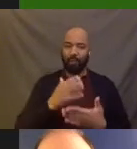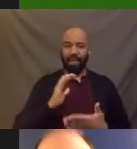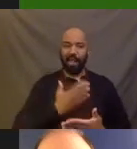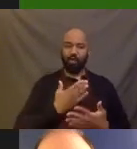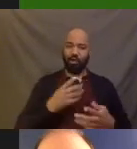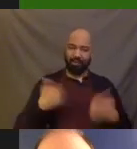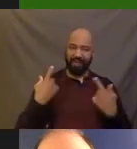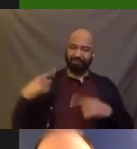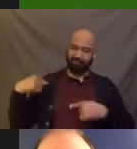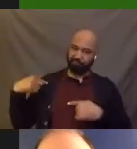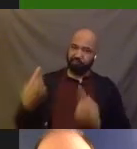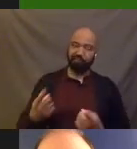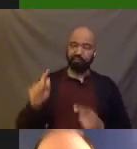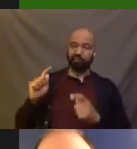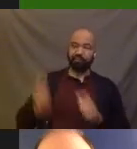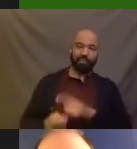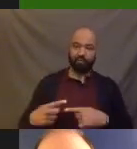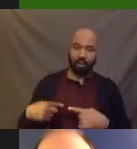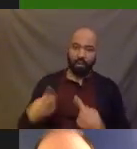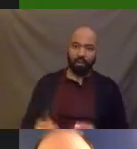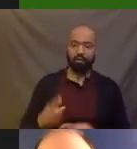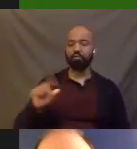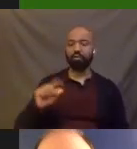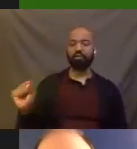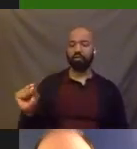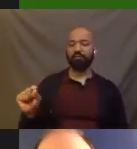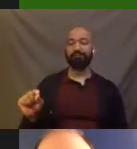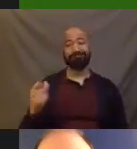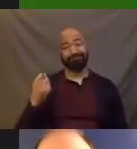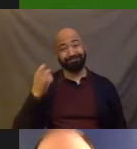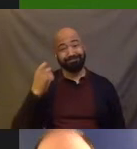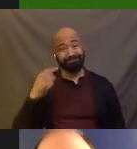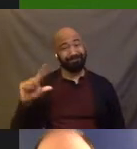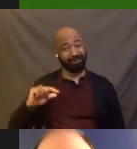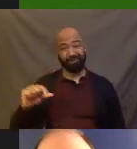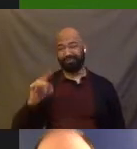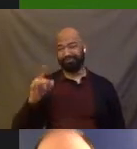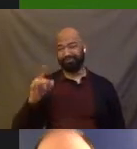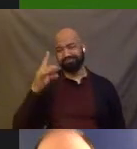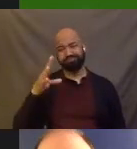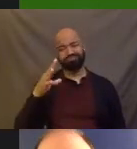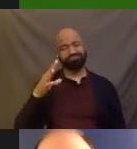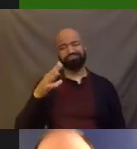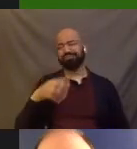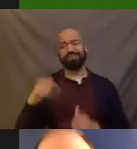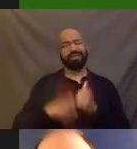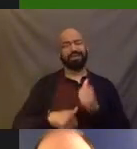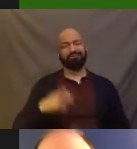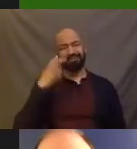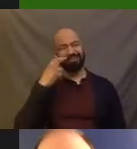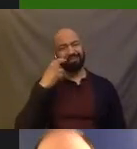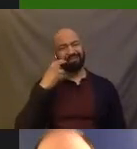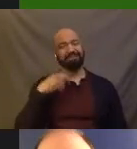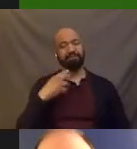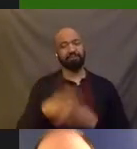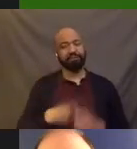thinking back to 2020, I couldn't help but just write it was a tough year. And that one statement is just loaded. And